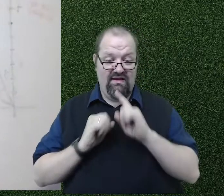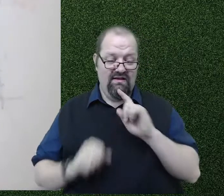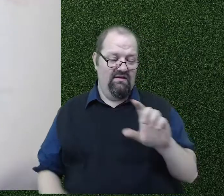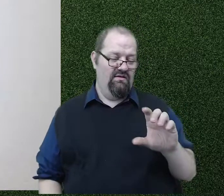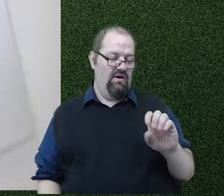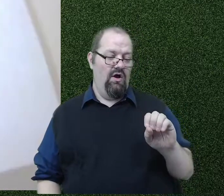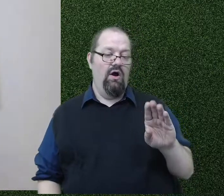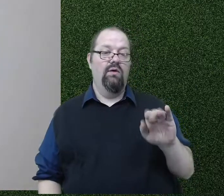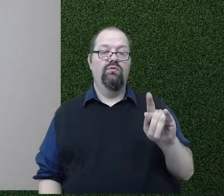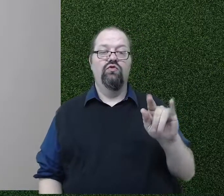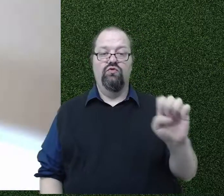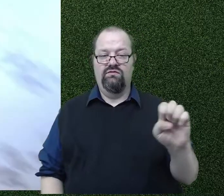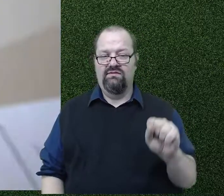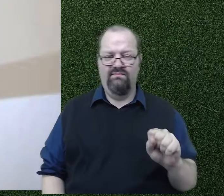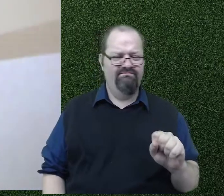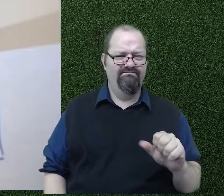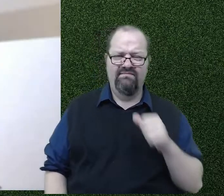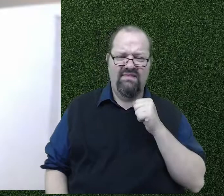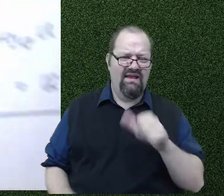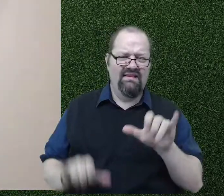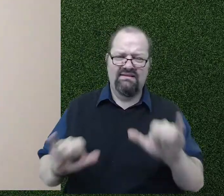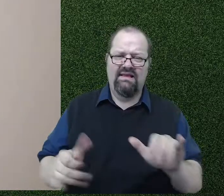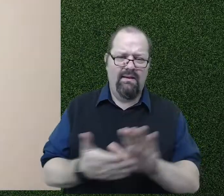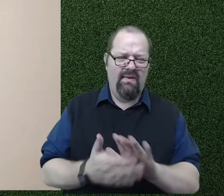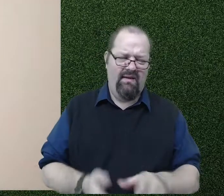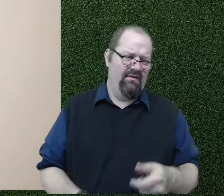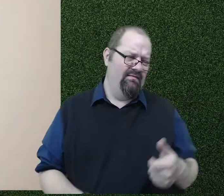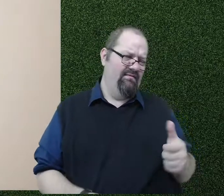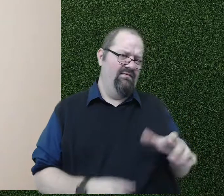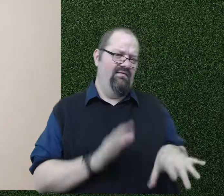So let's not do it on the paper.